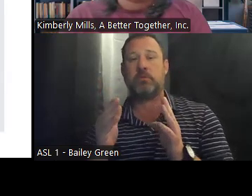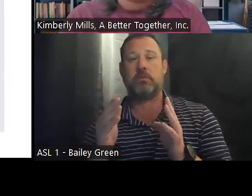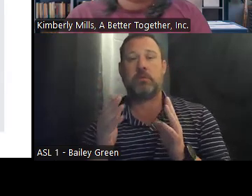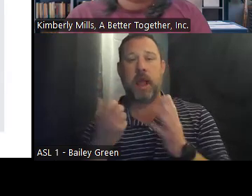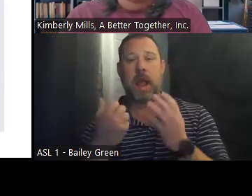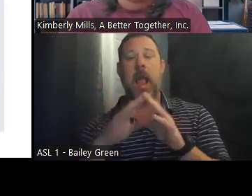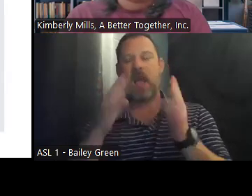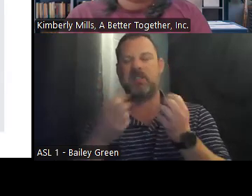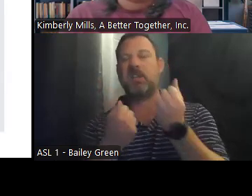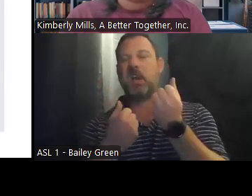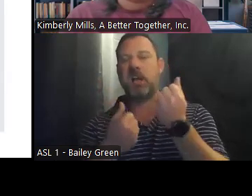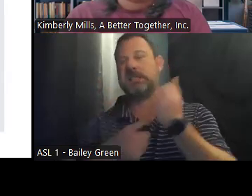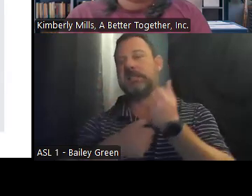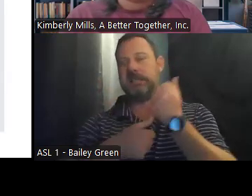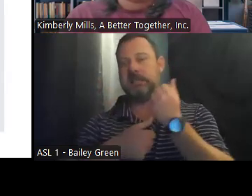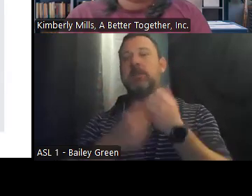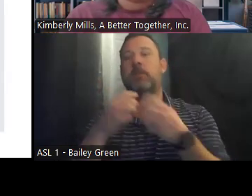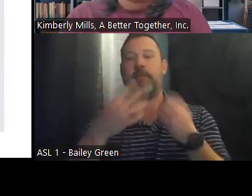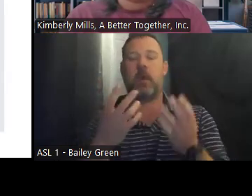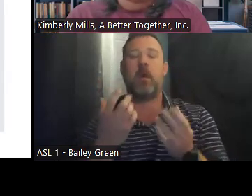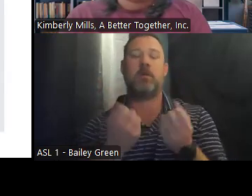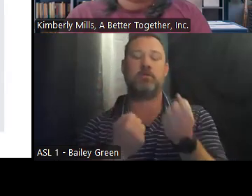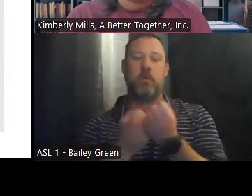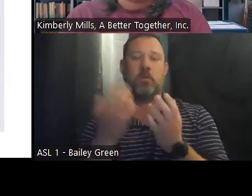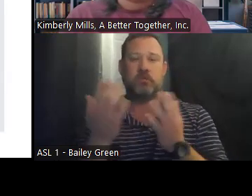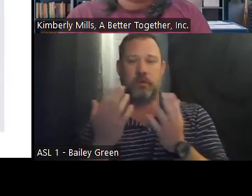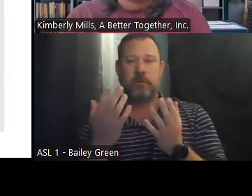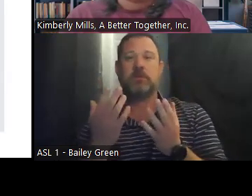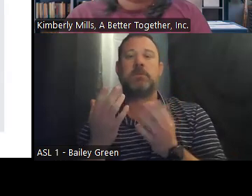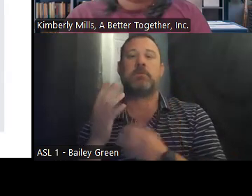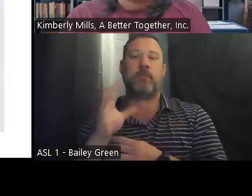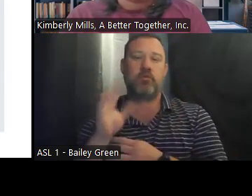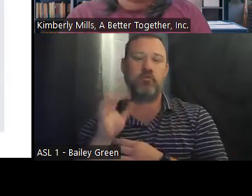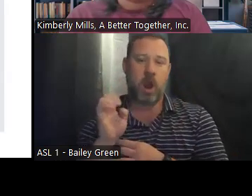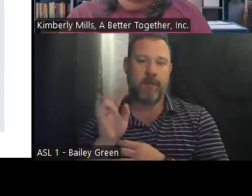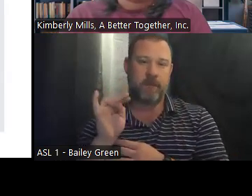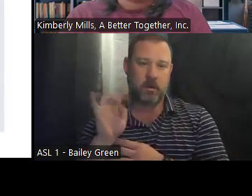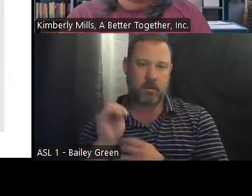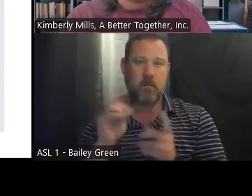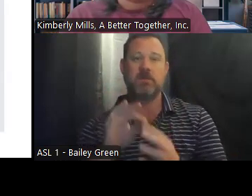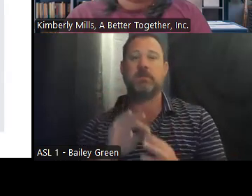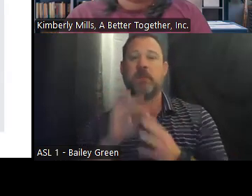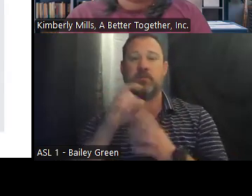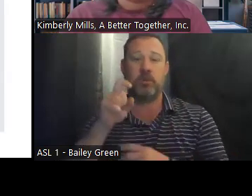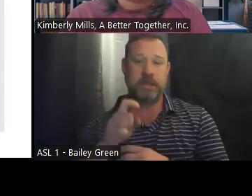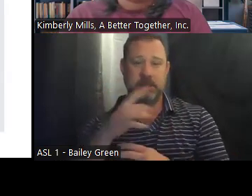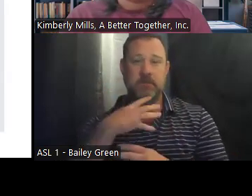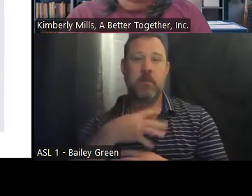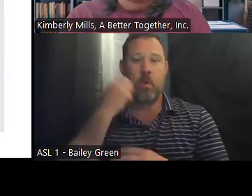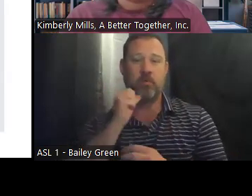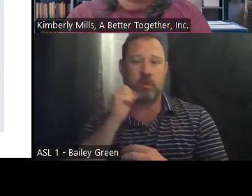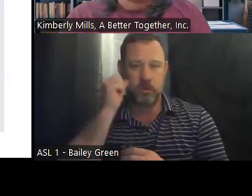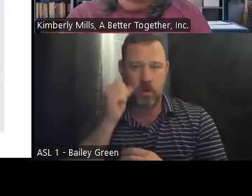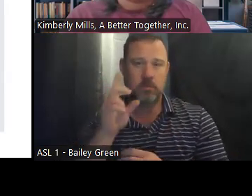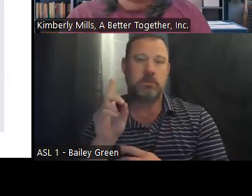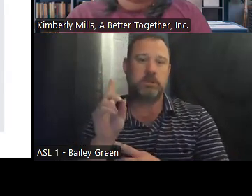emergency housing assistance, and provide supportive services for victim survivors of crime with specialized needs, including older adults,